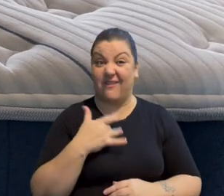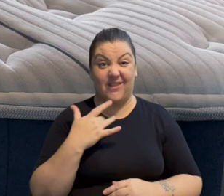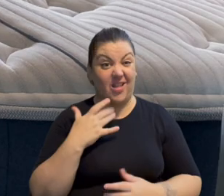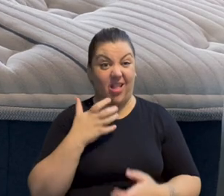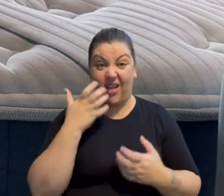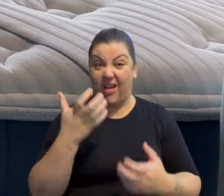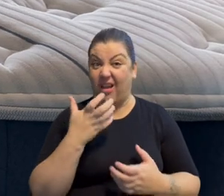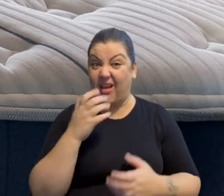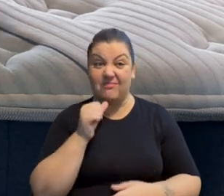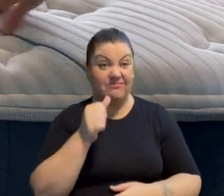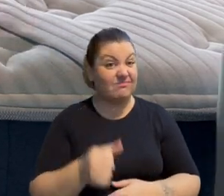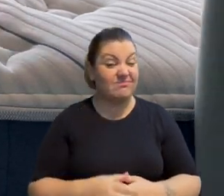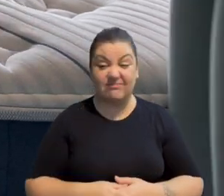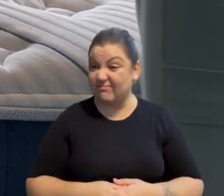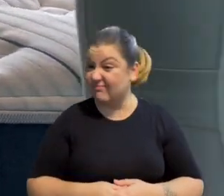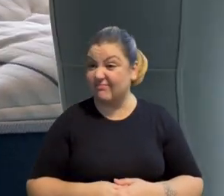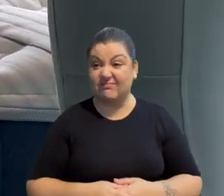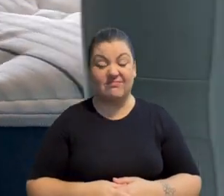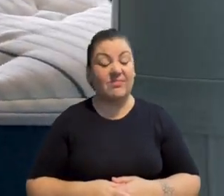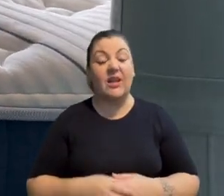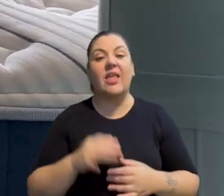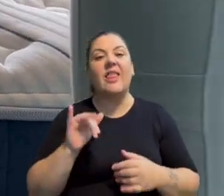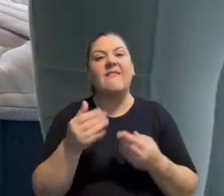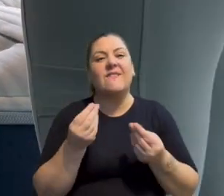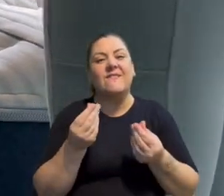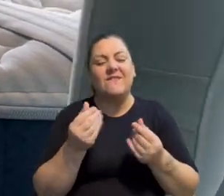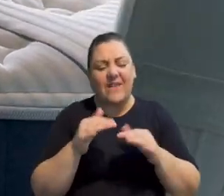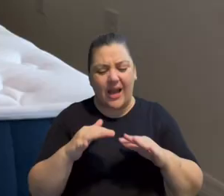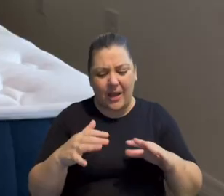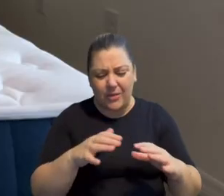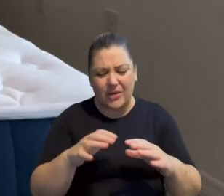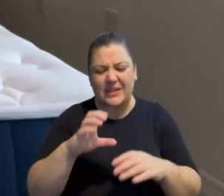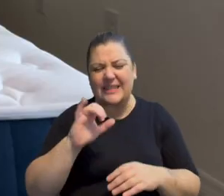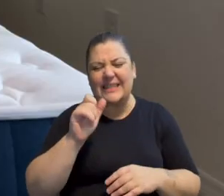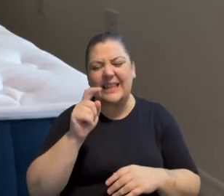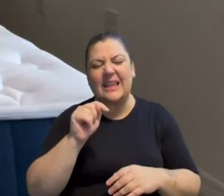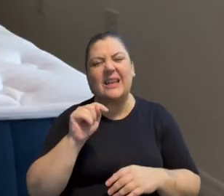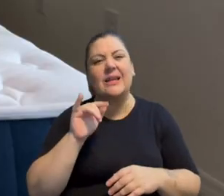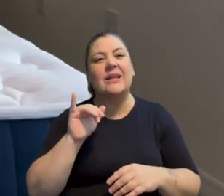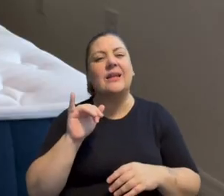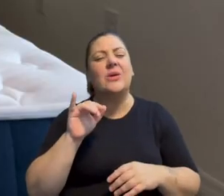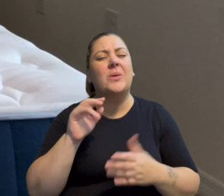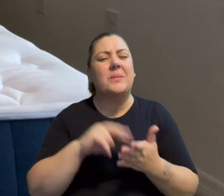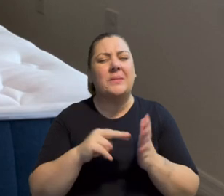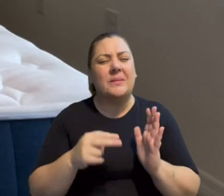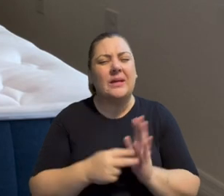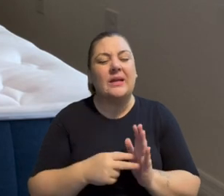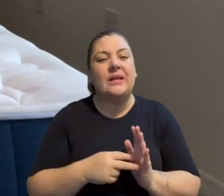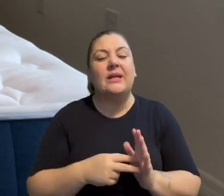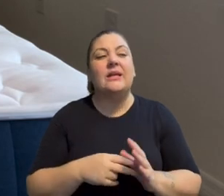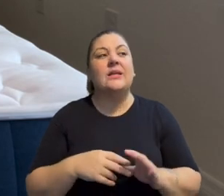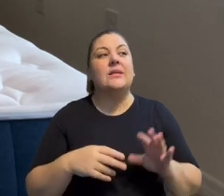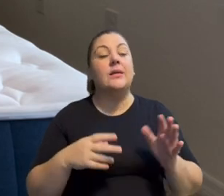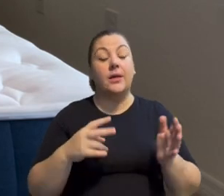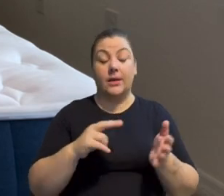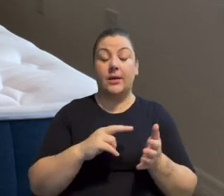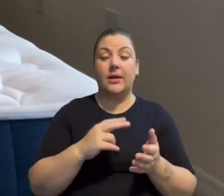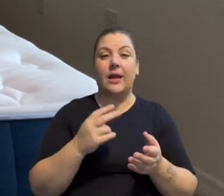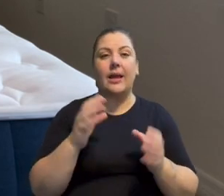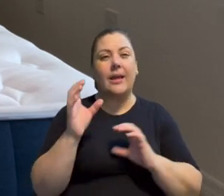fibers really did well. It's what the sealant is it's a phase change material. So if